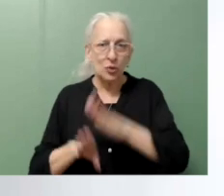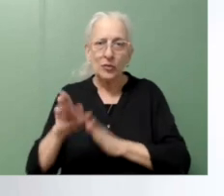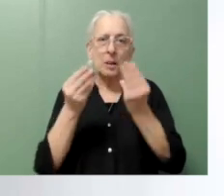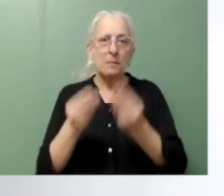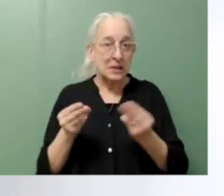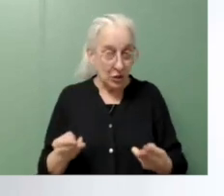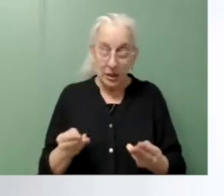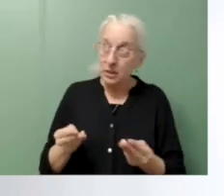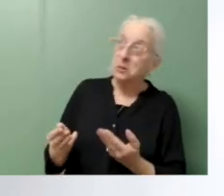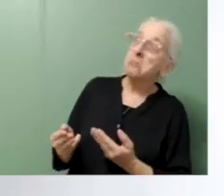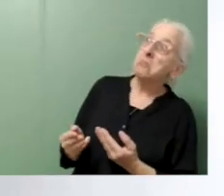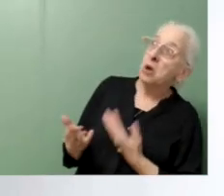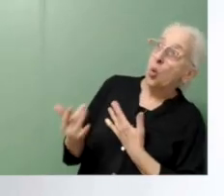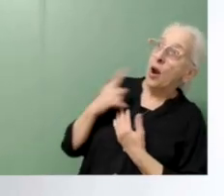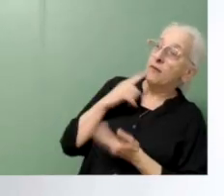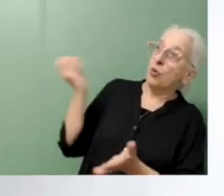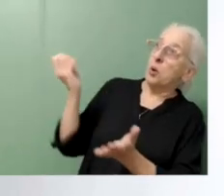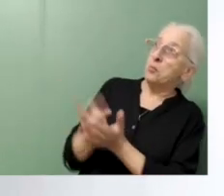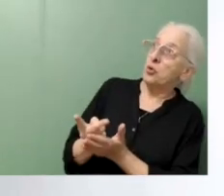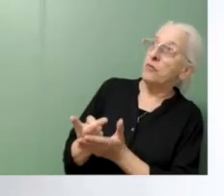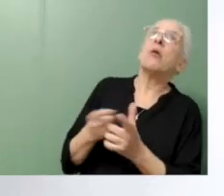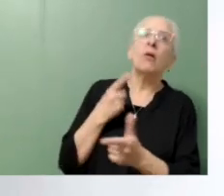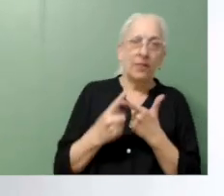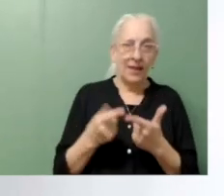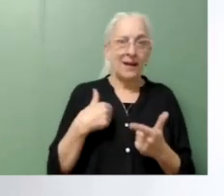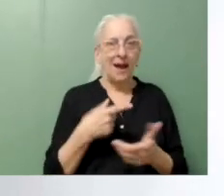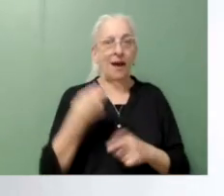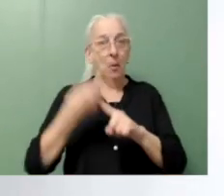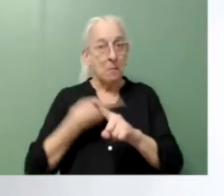approved for these monthly meetings.